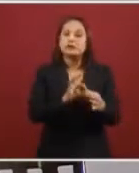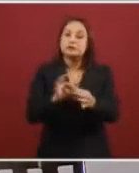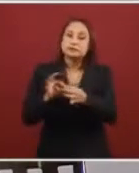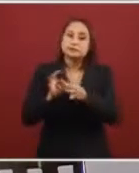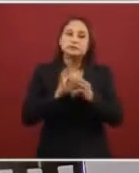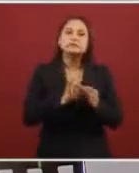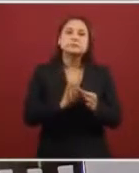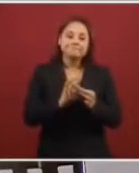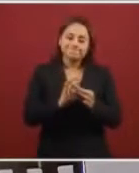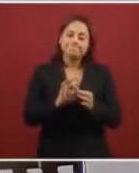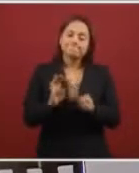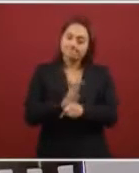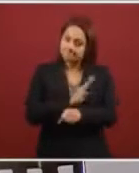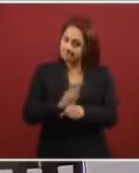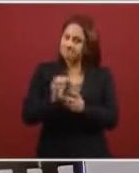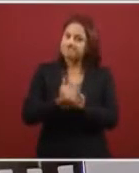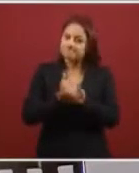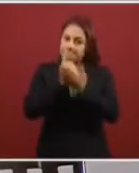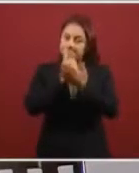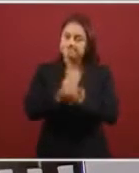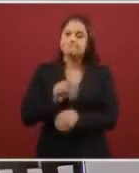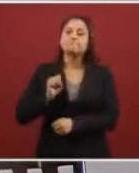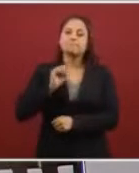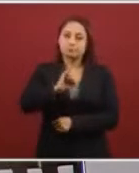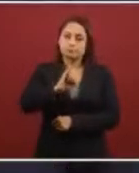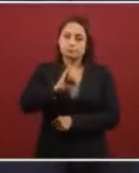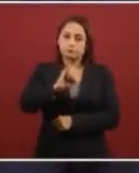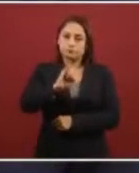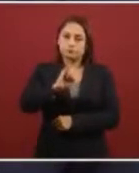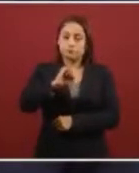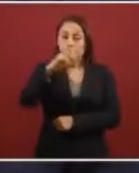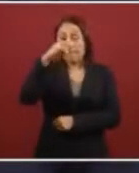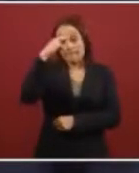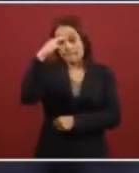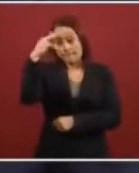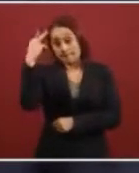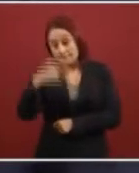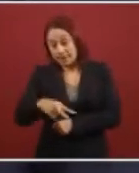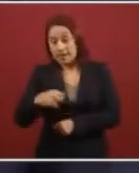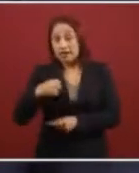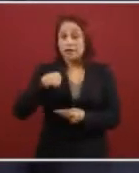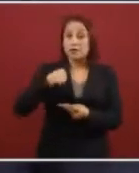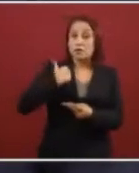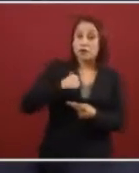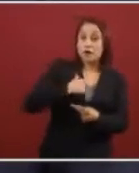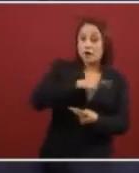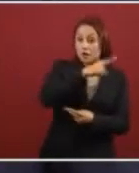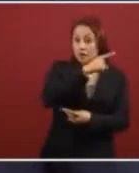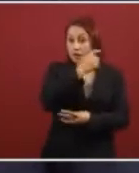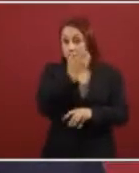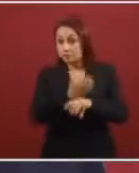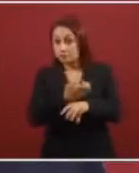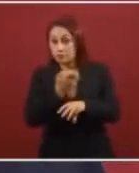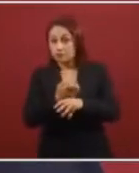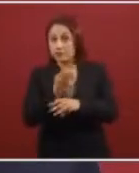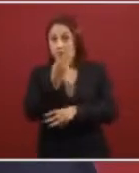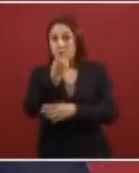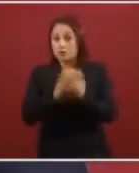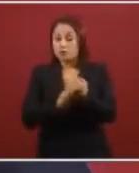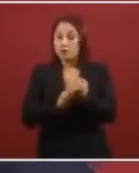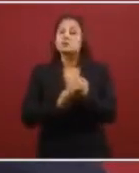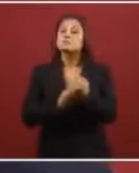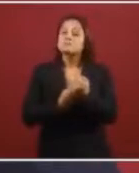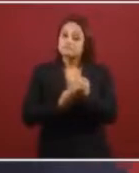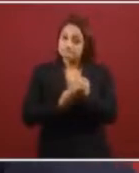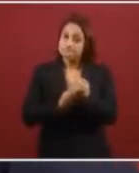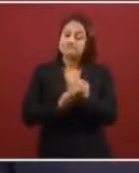para México, for Mexico, para Canadá y para Estados Unidos, for Canada and the U.S. por